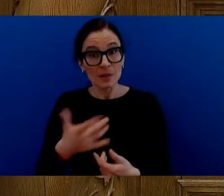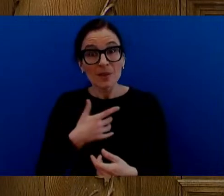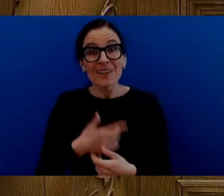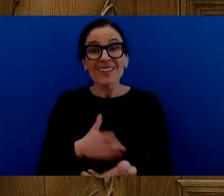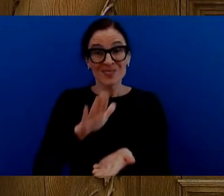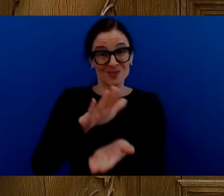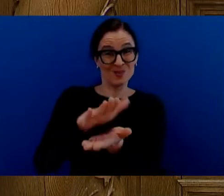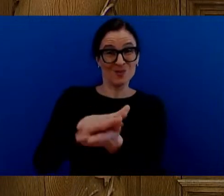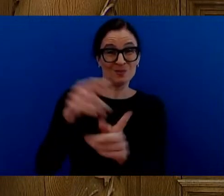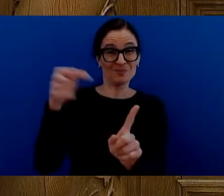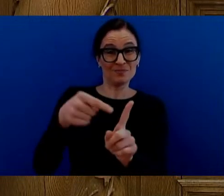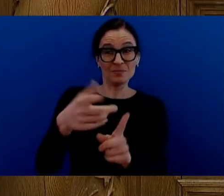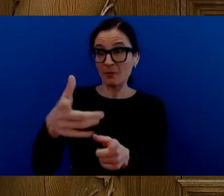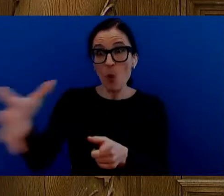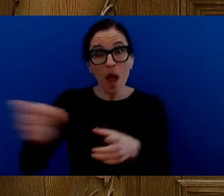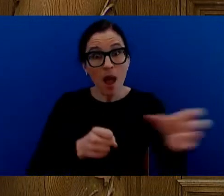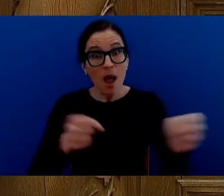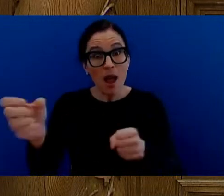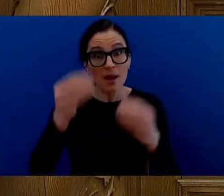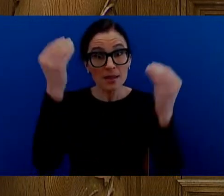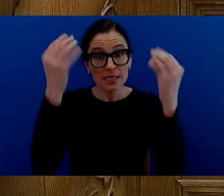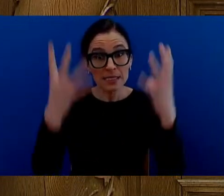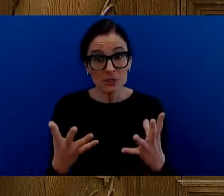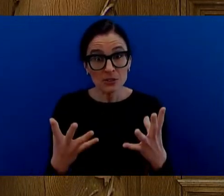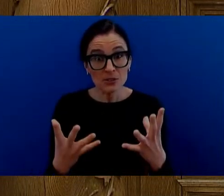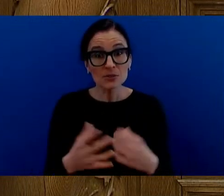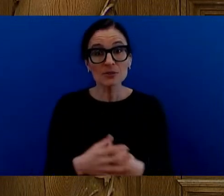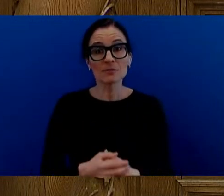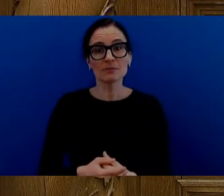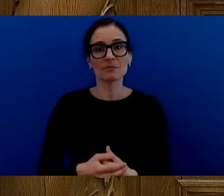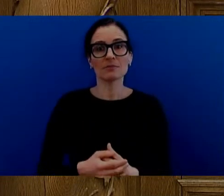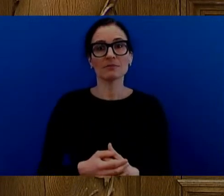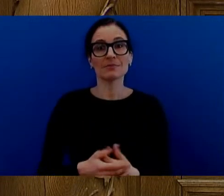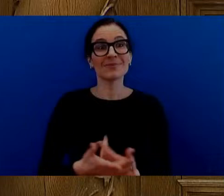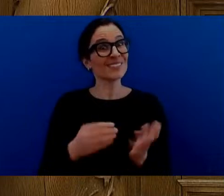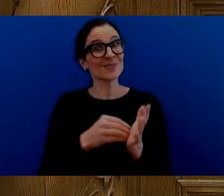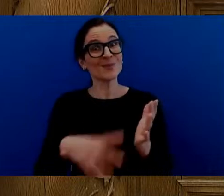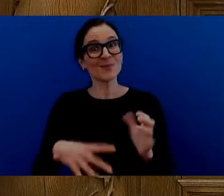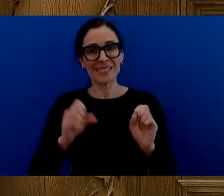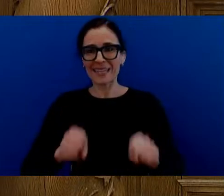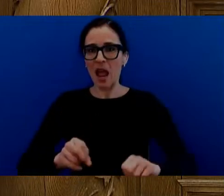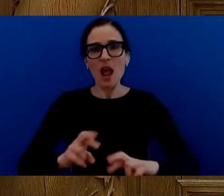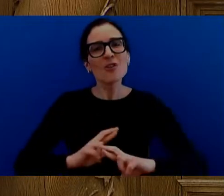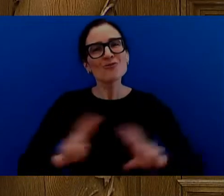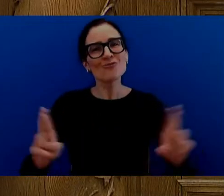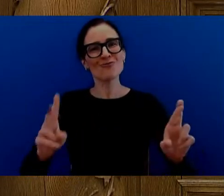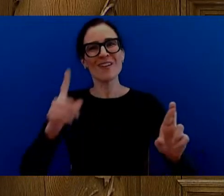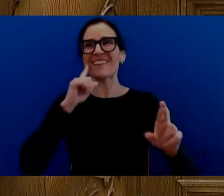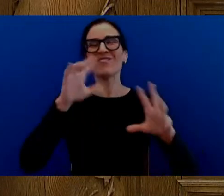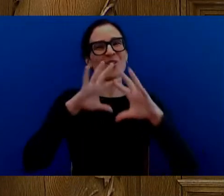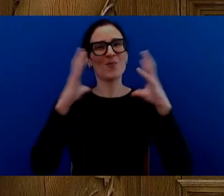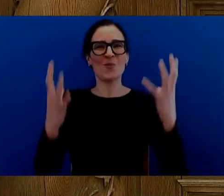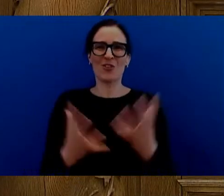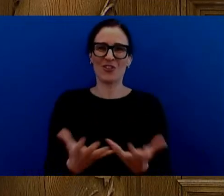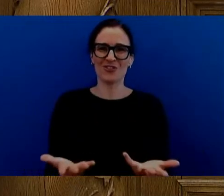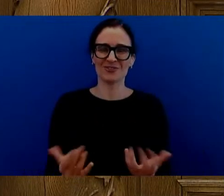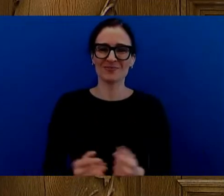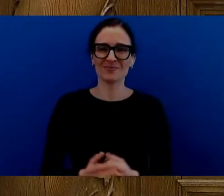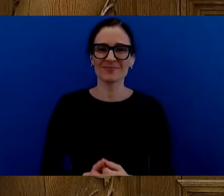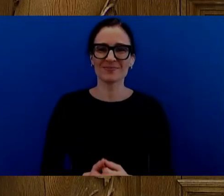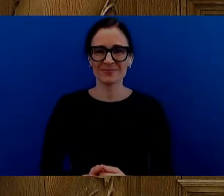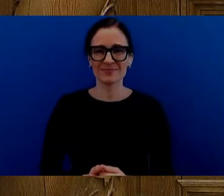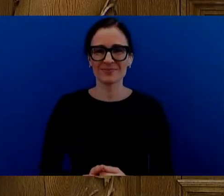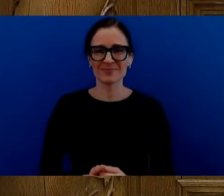an ever-changing workforce. When we build roads, highways, and public transit, we help make workers